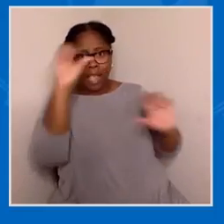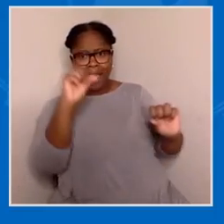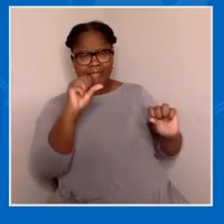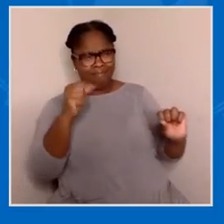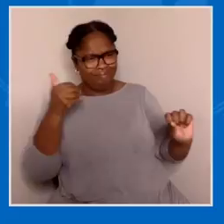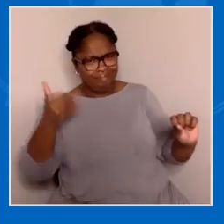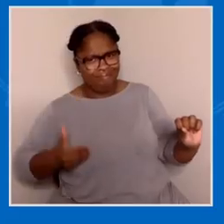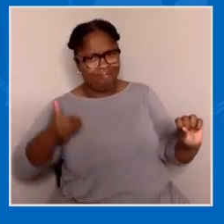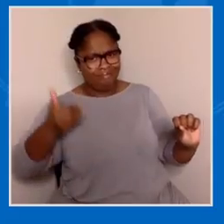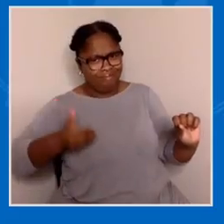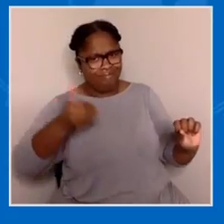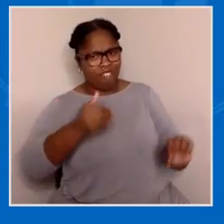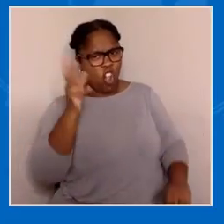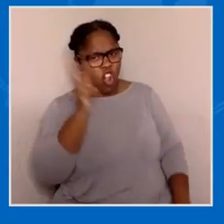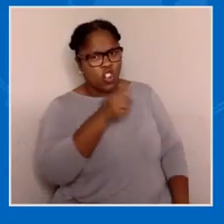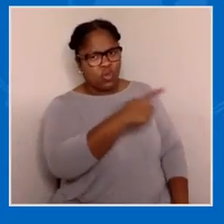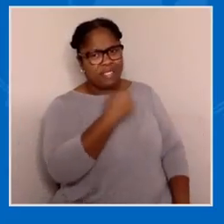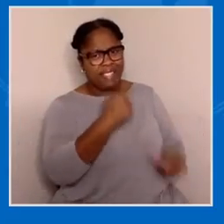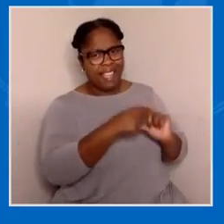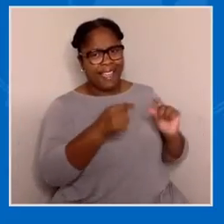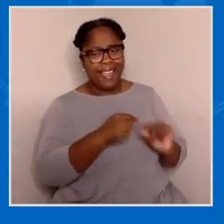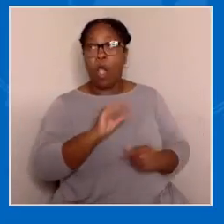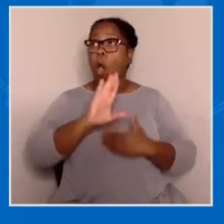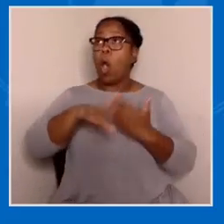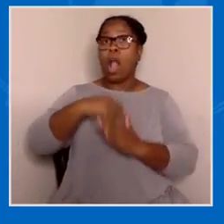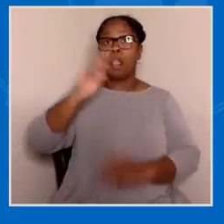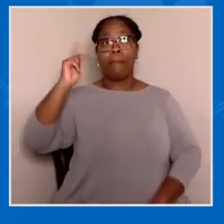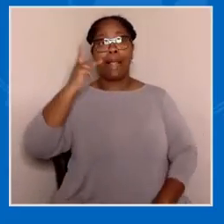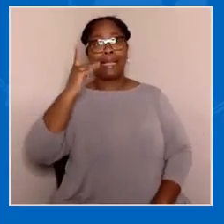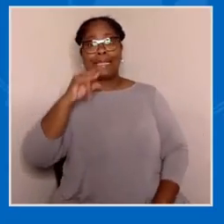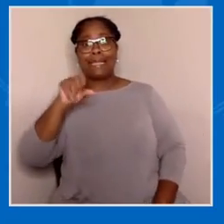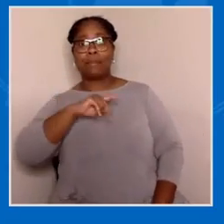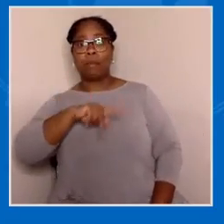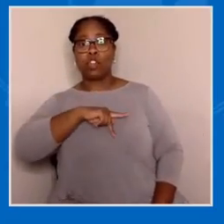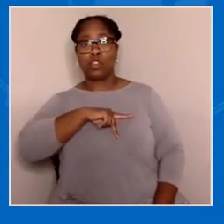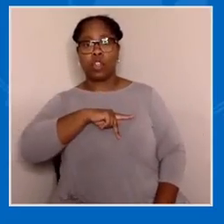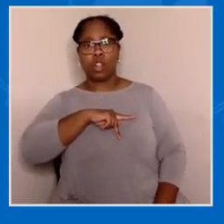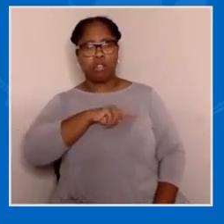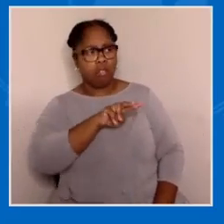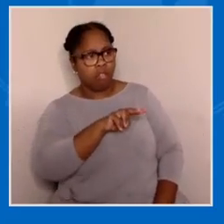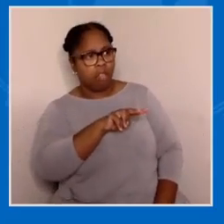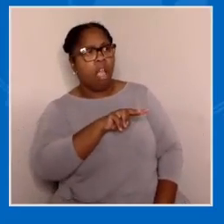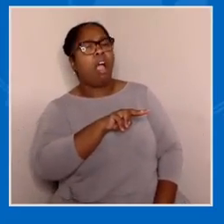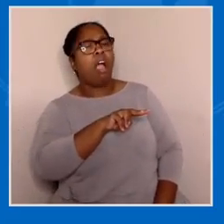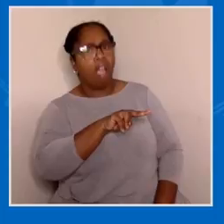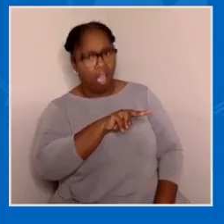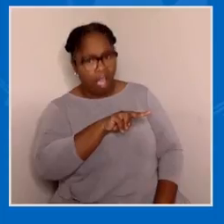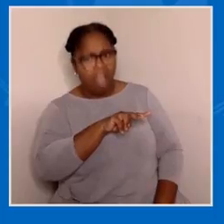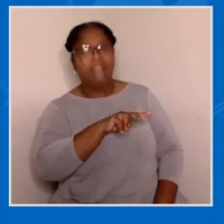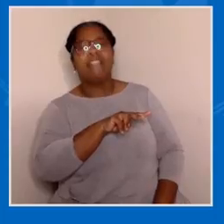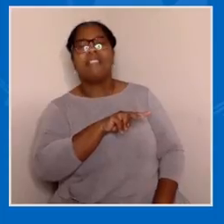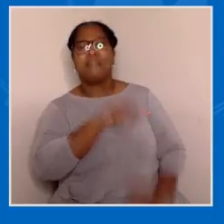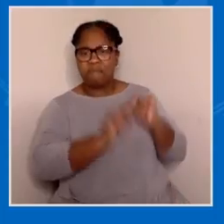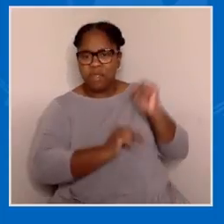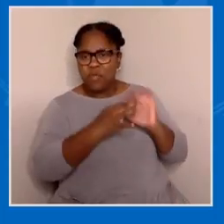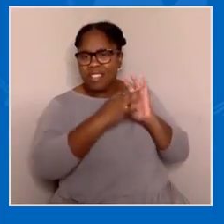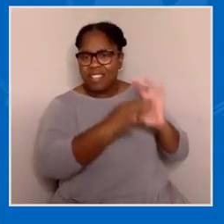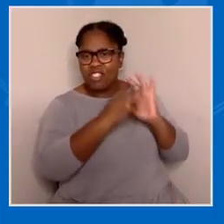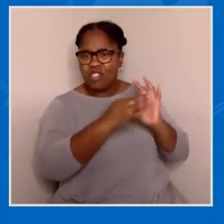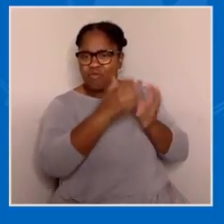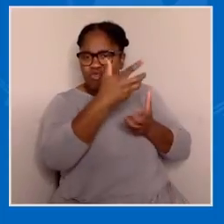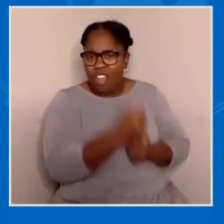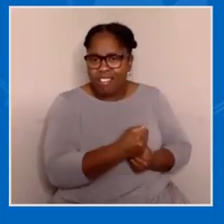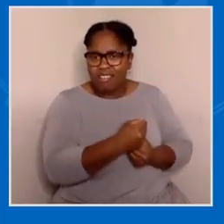all politics is personal, and that's how you build relationships of trust and bridge disagreements and find